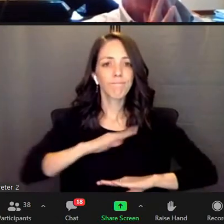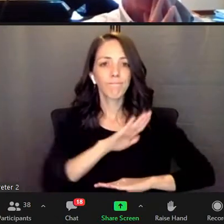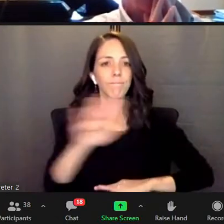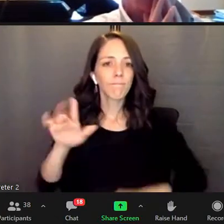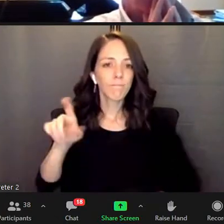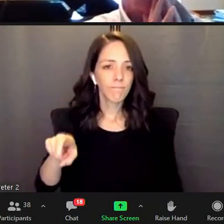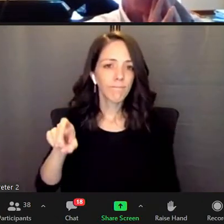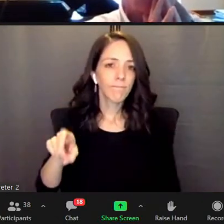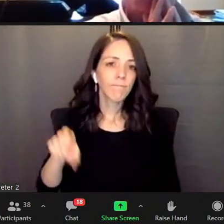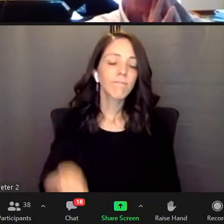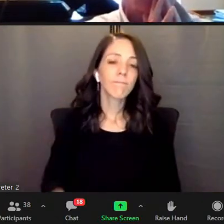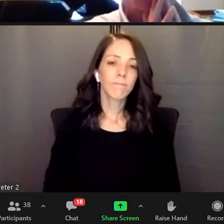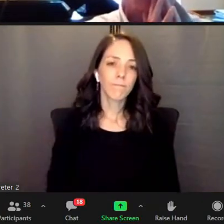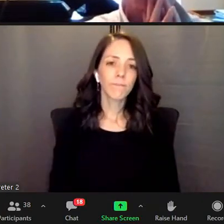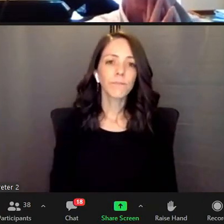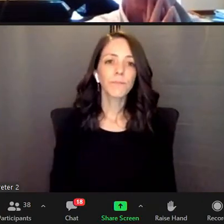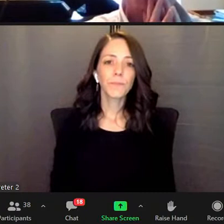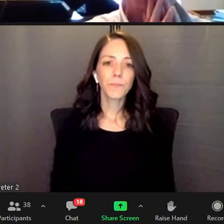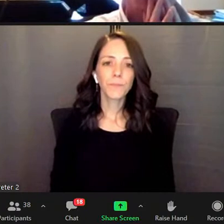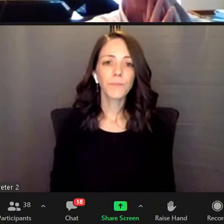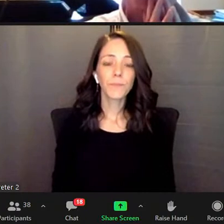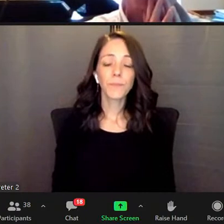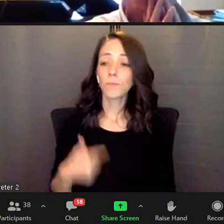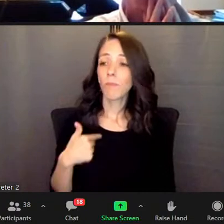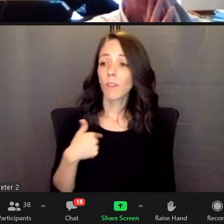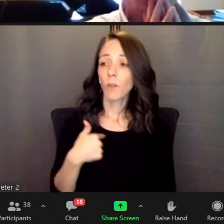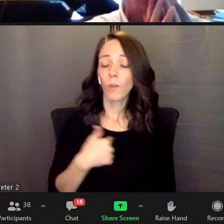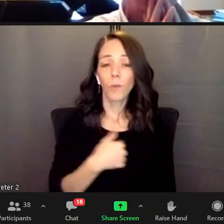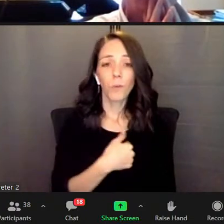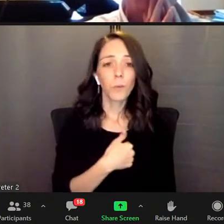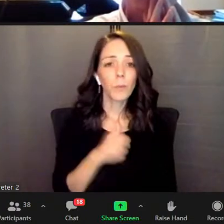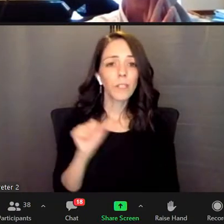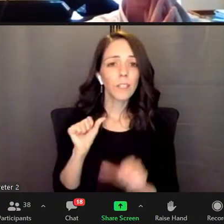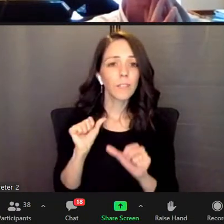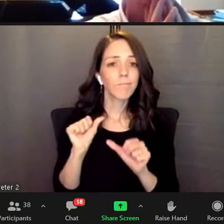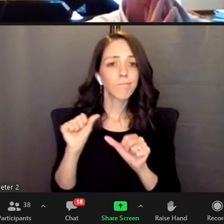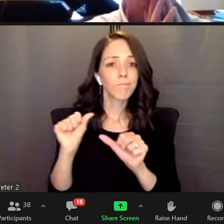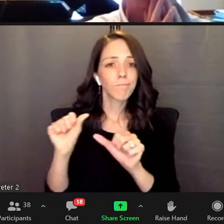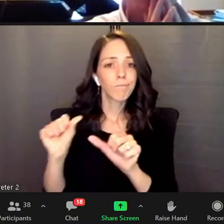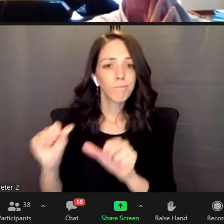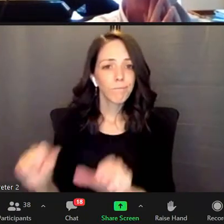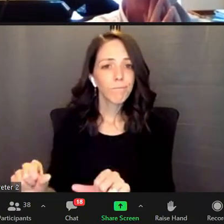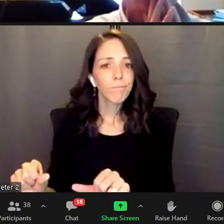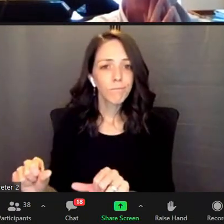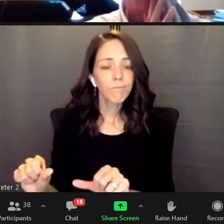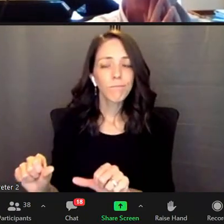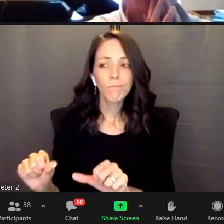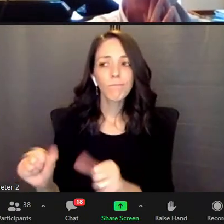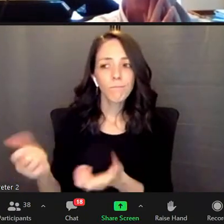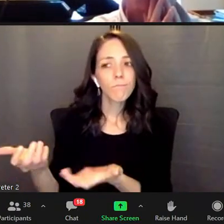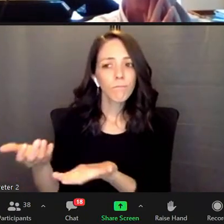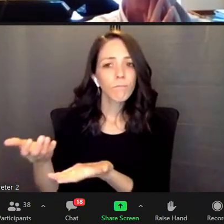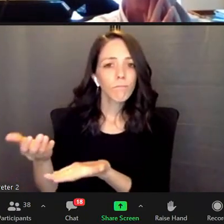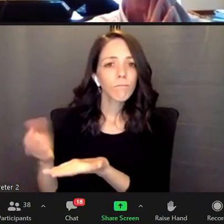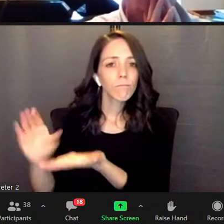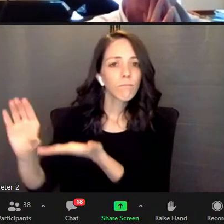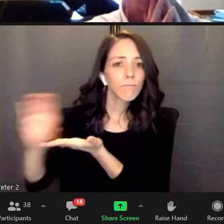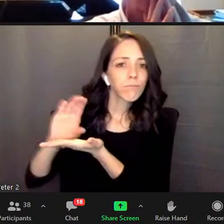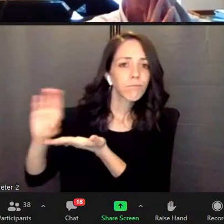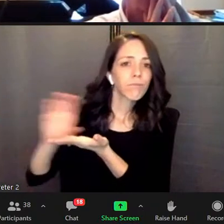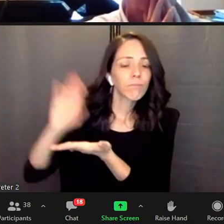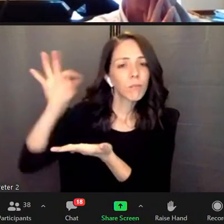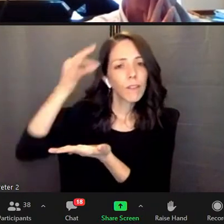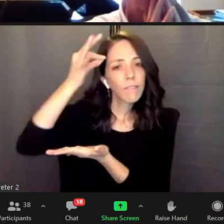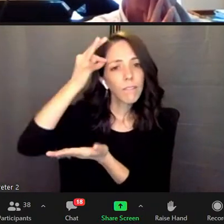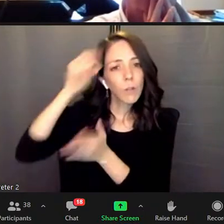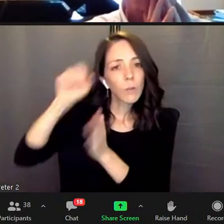And as we have continued to have the benefit of additional federal and state dollars,